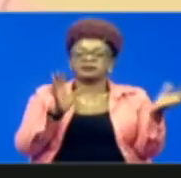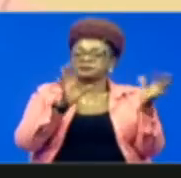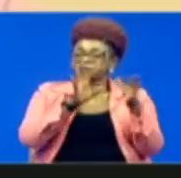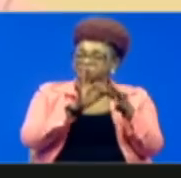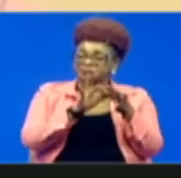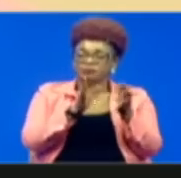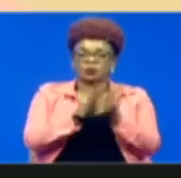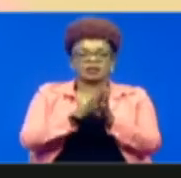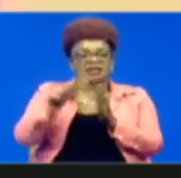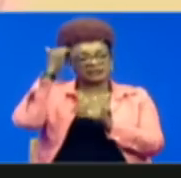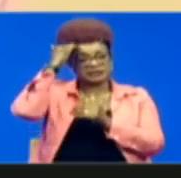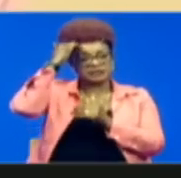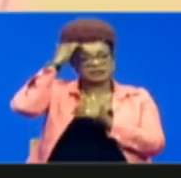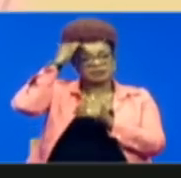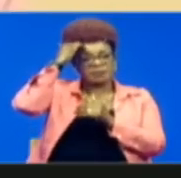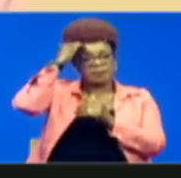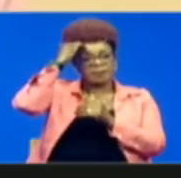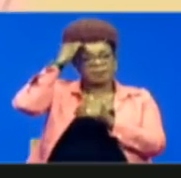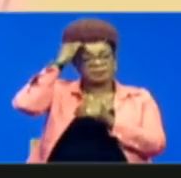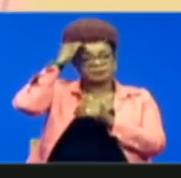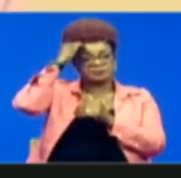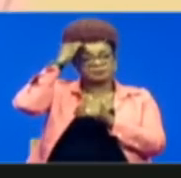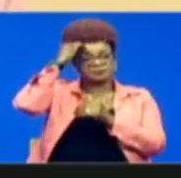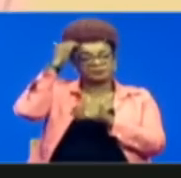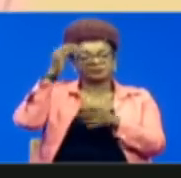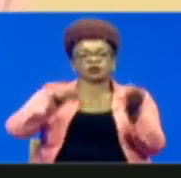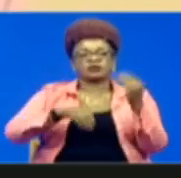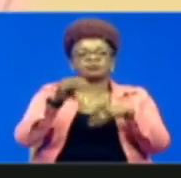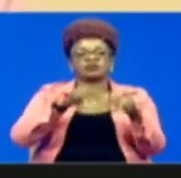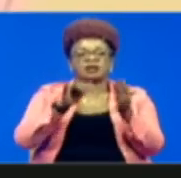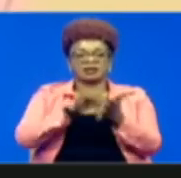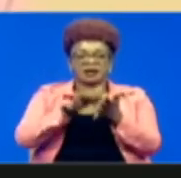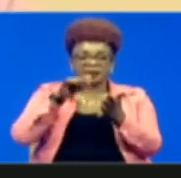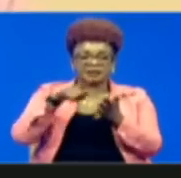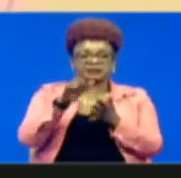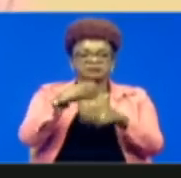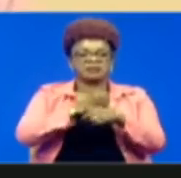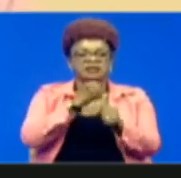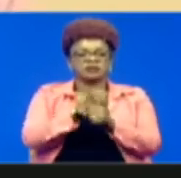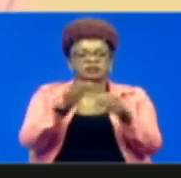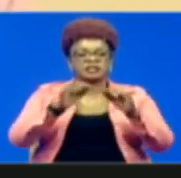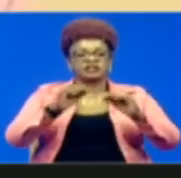studies. The kind of contribution that he's making to the teaching profession